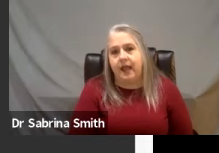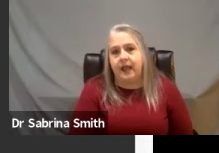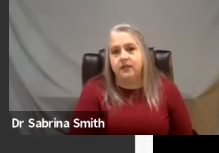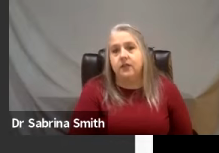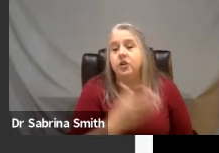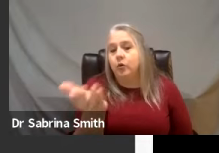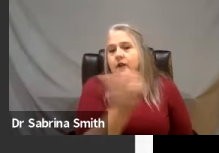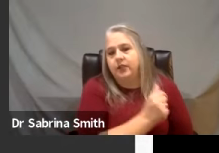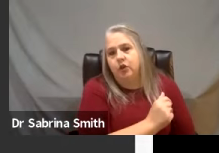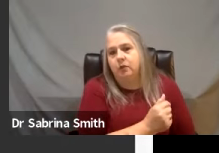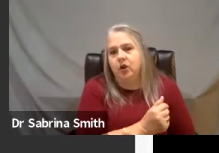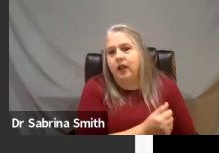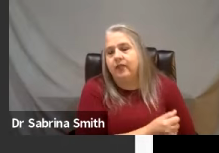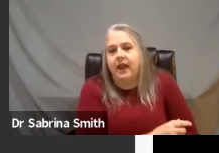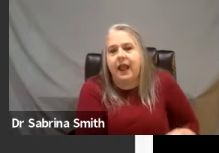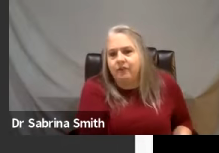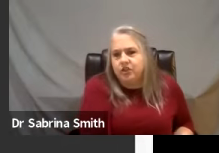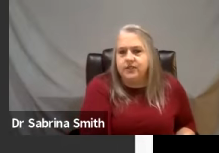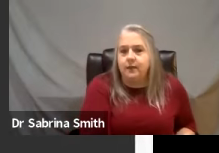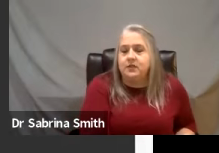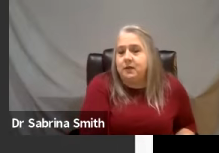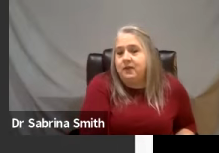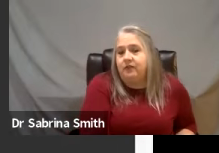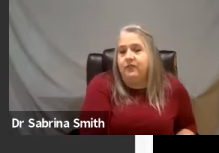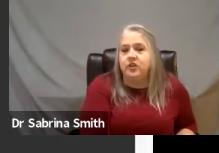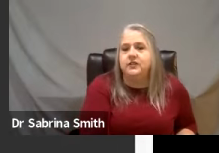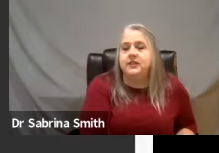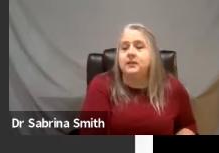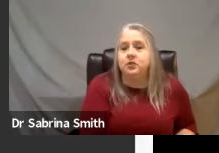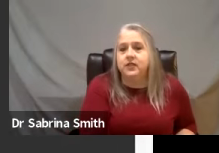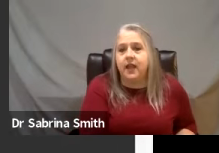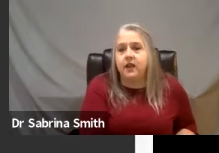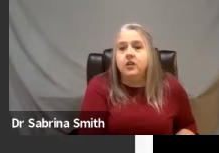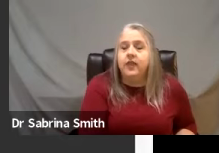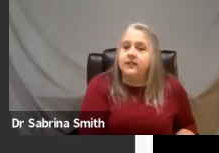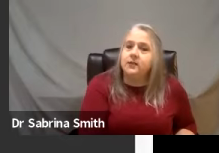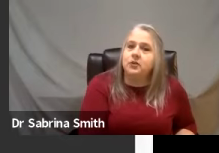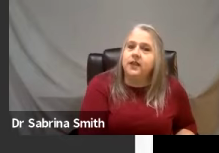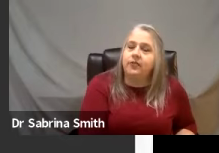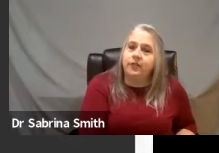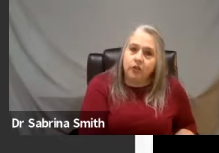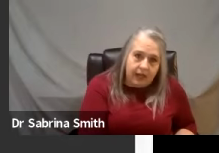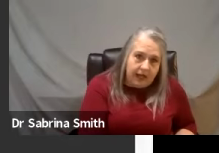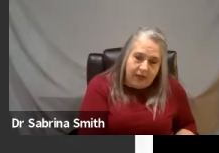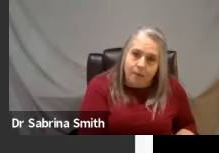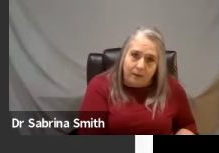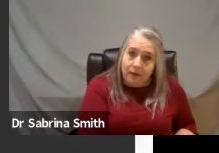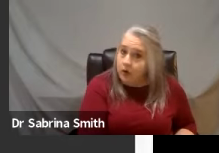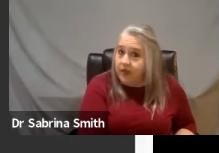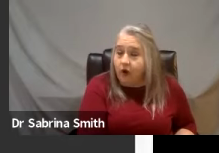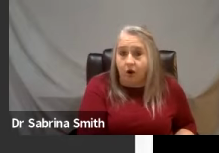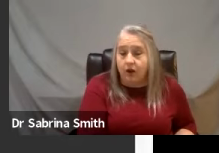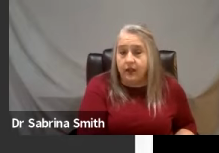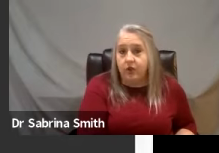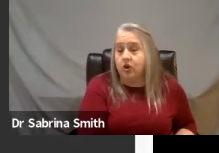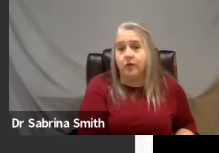looking at a newer interpreter, and that averages up to maybe a 50 or a 60%. That's the percent that they're looking at. That might be where